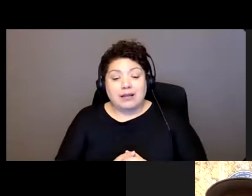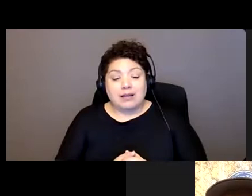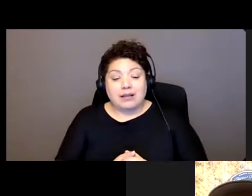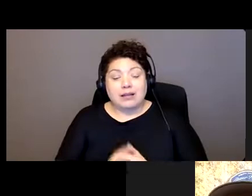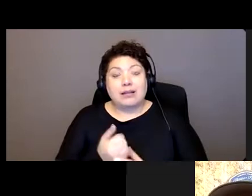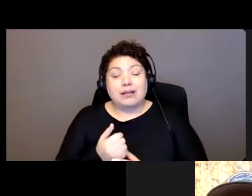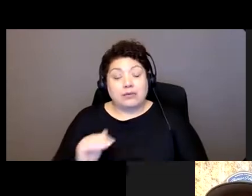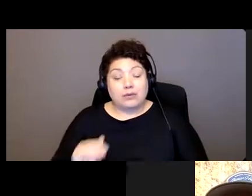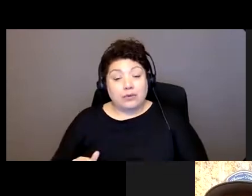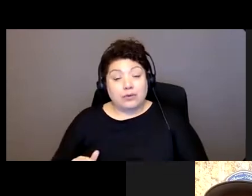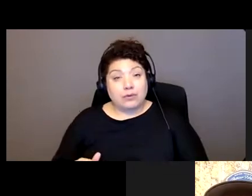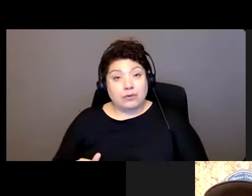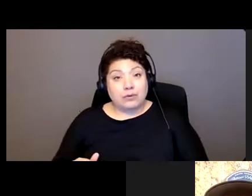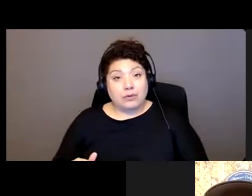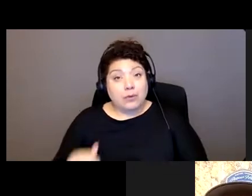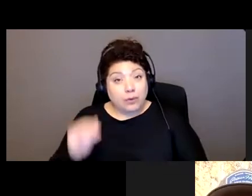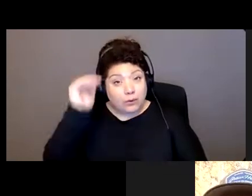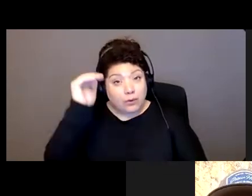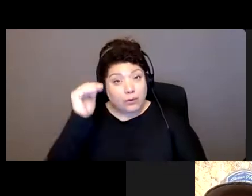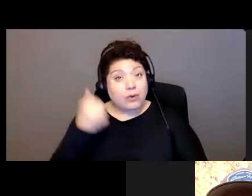two spirited. Uh,